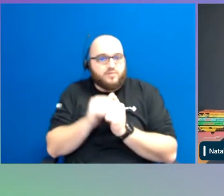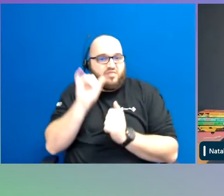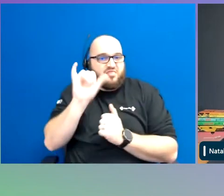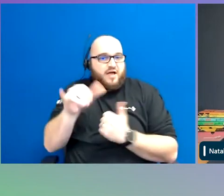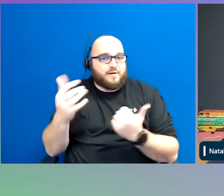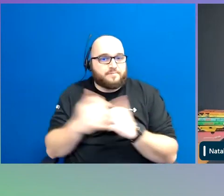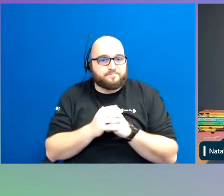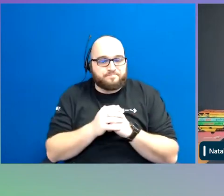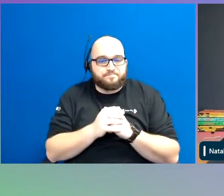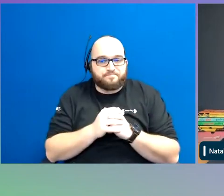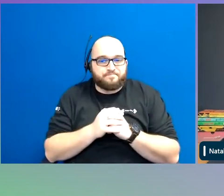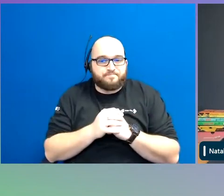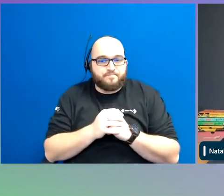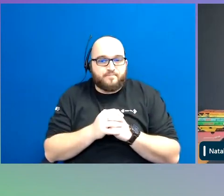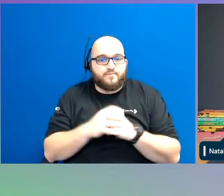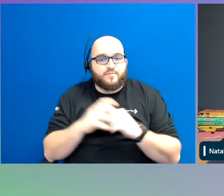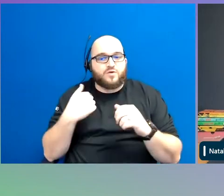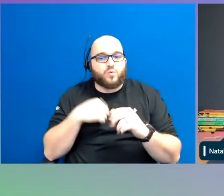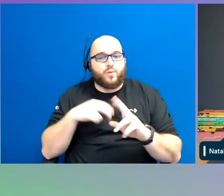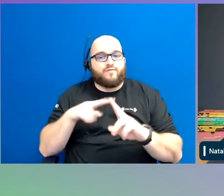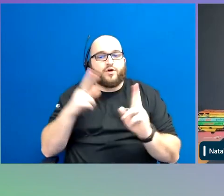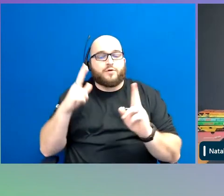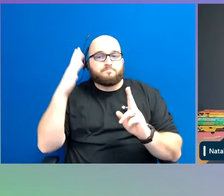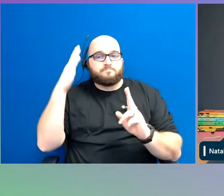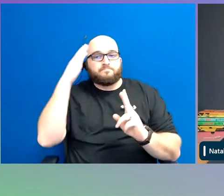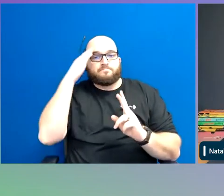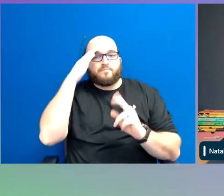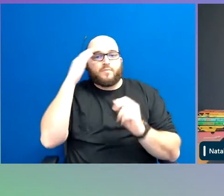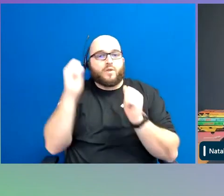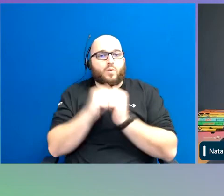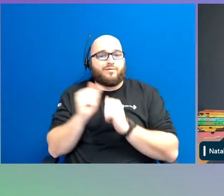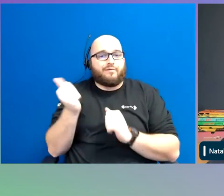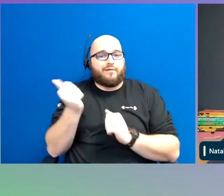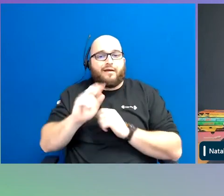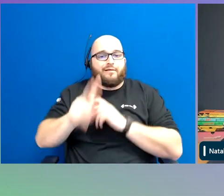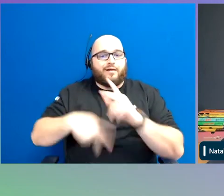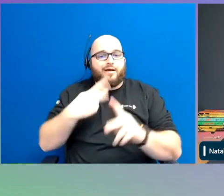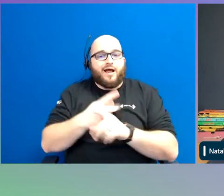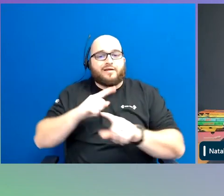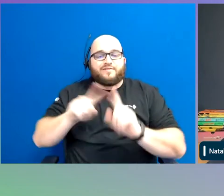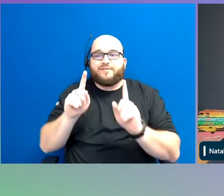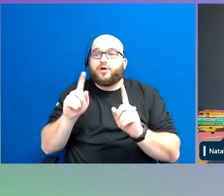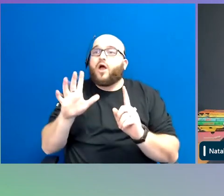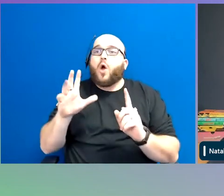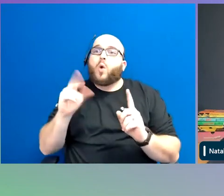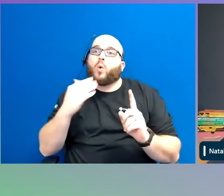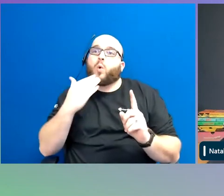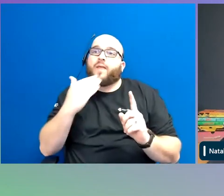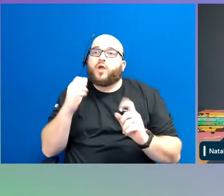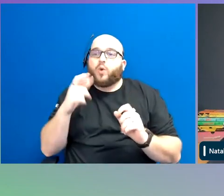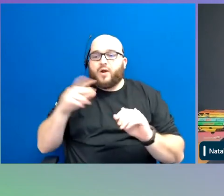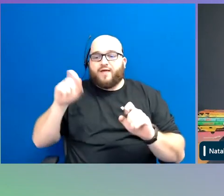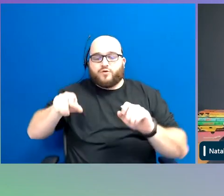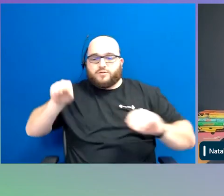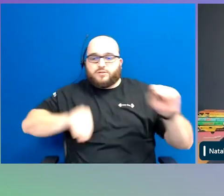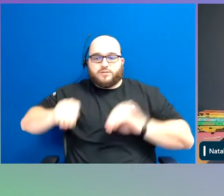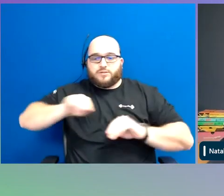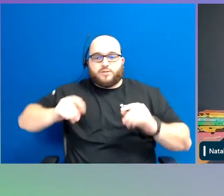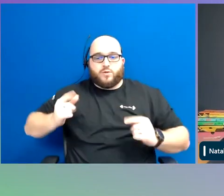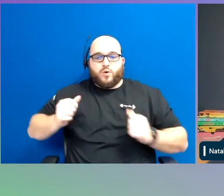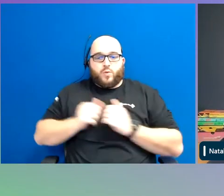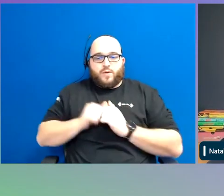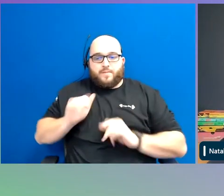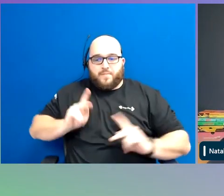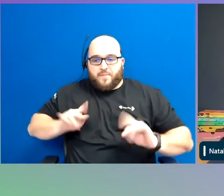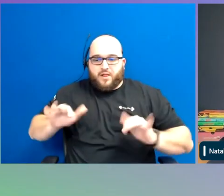very respectful of any rearranging or no thank yous. Yeah, I think what you said earlier as well